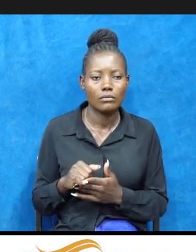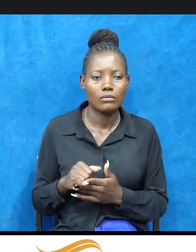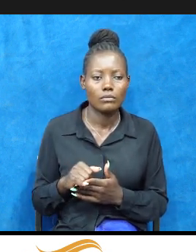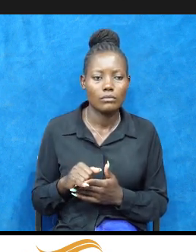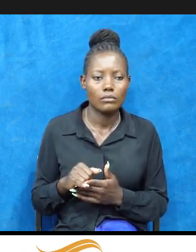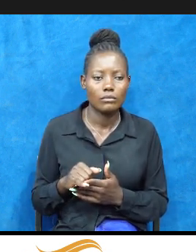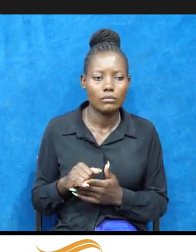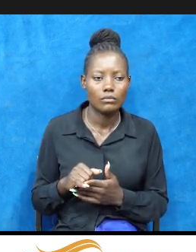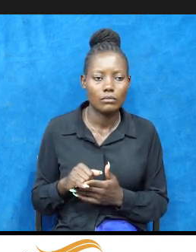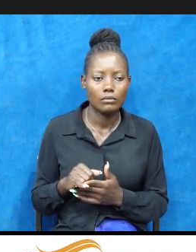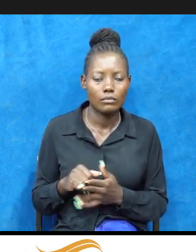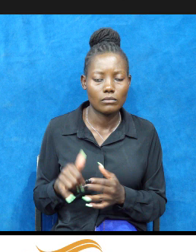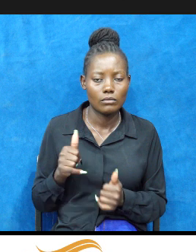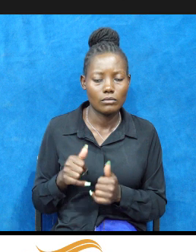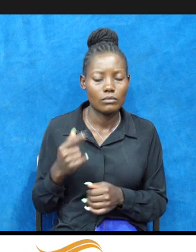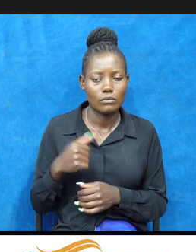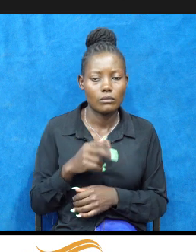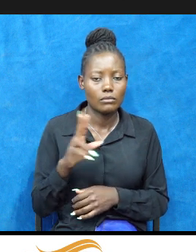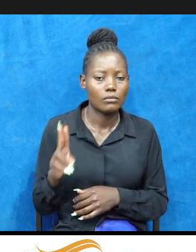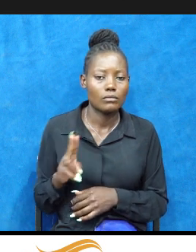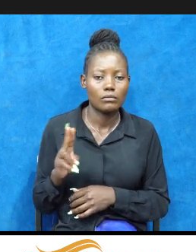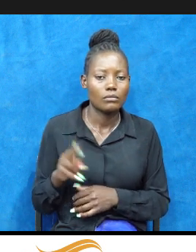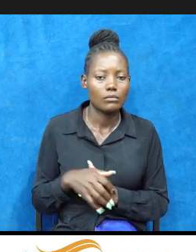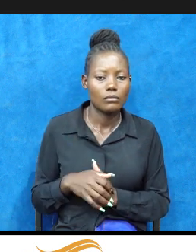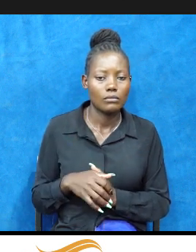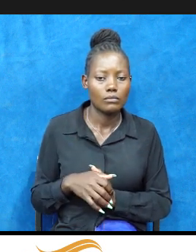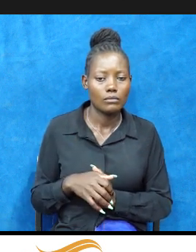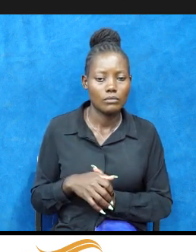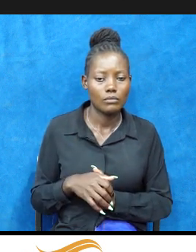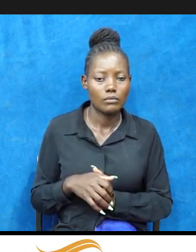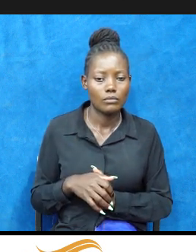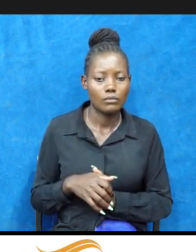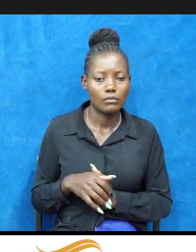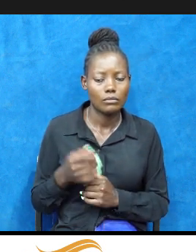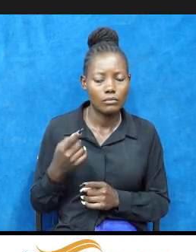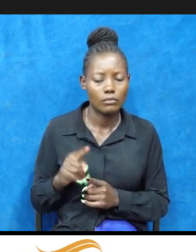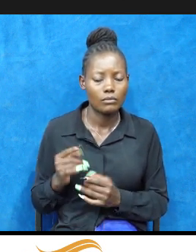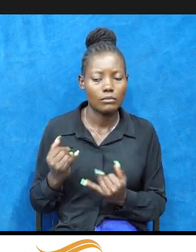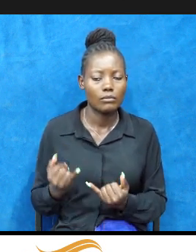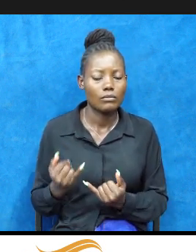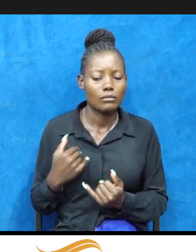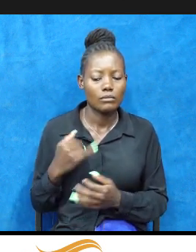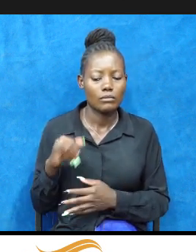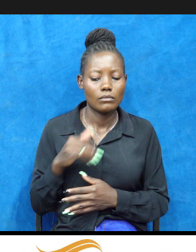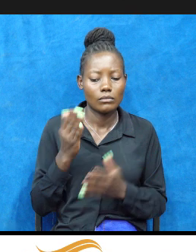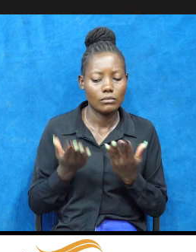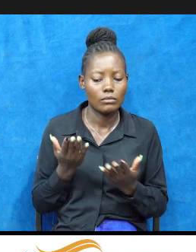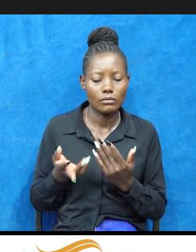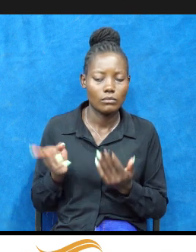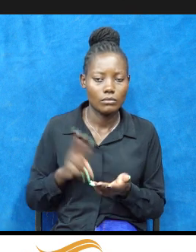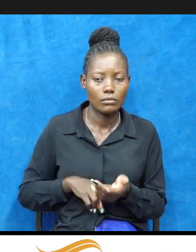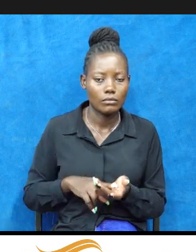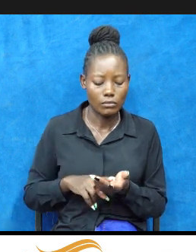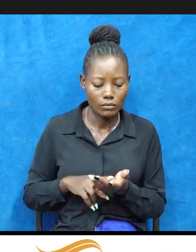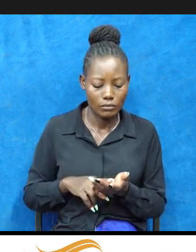appropriate in a place you absolutely wouldn't want to use. It's too fatiguing. But I would suggest maybe repeating it